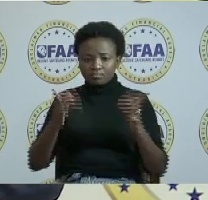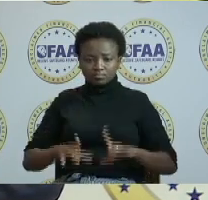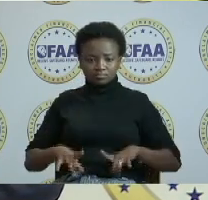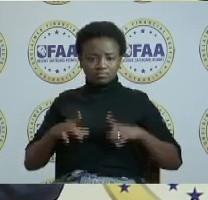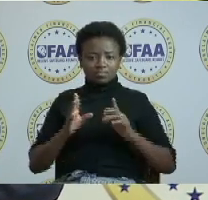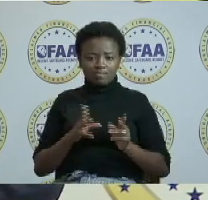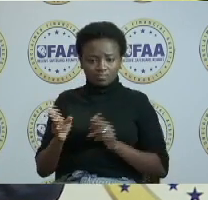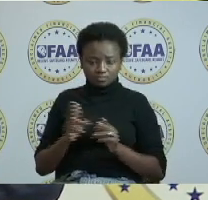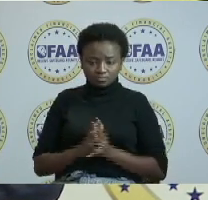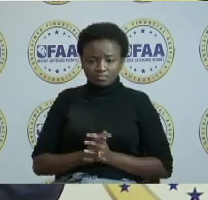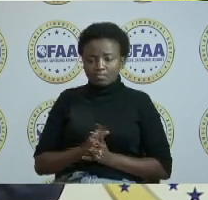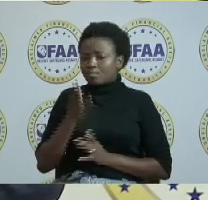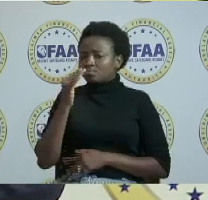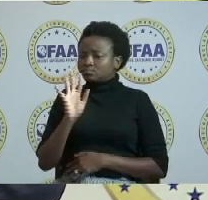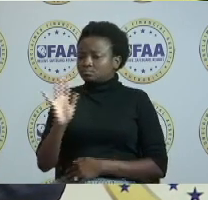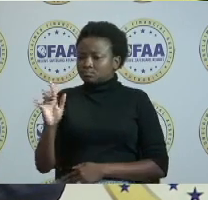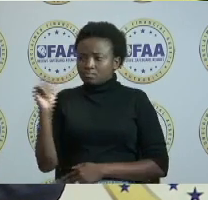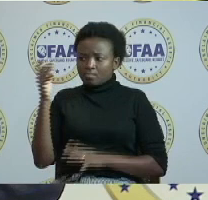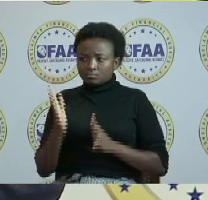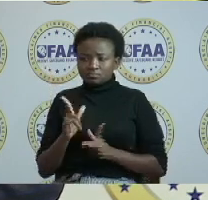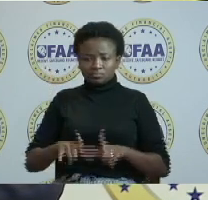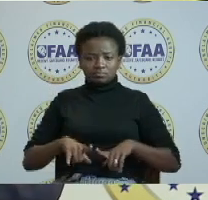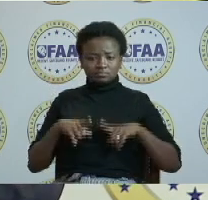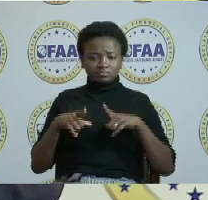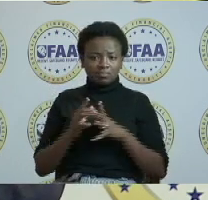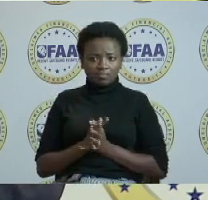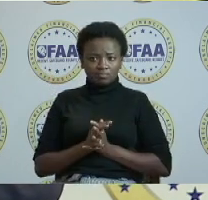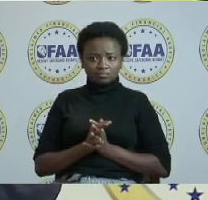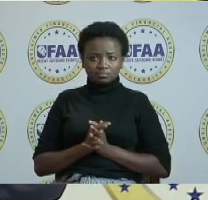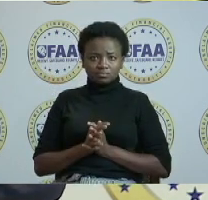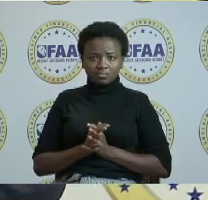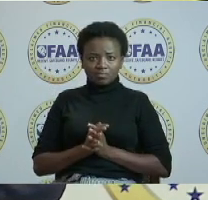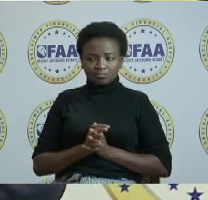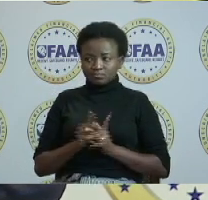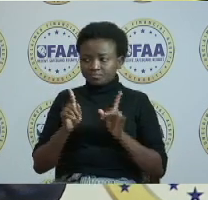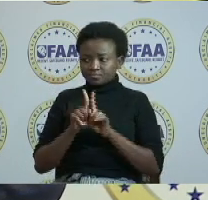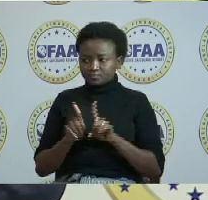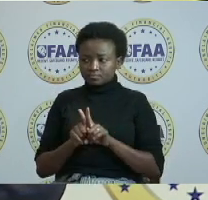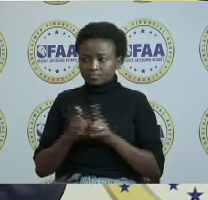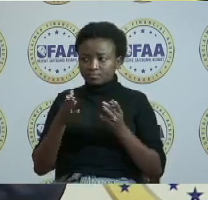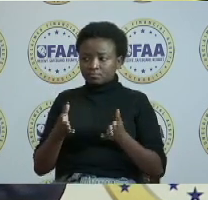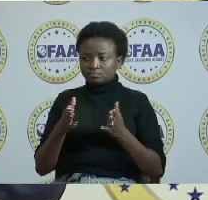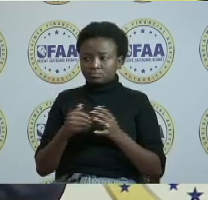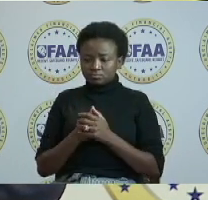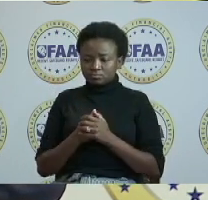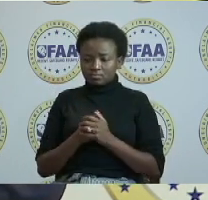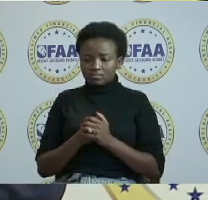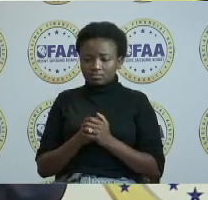Kenyans. These are Kenyans who, at this stage, are in